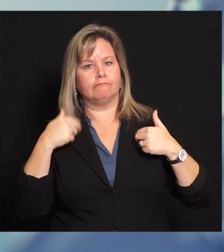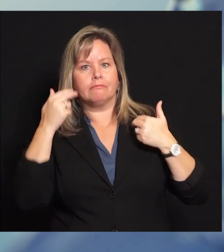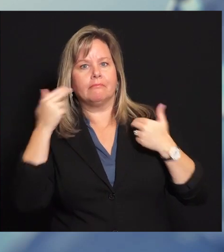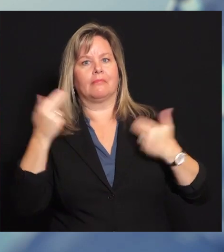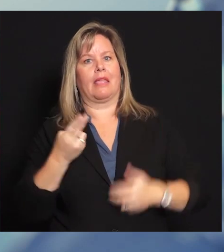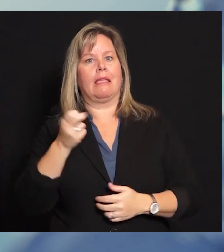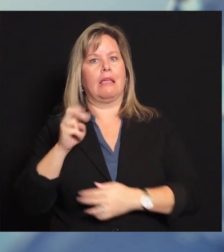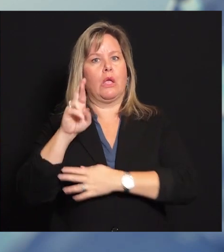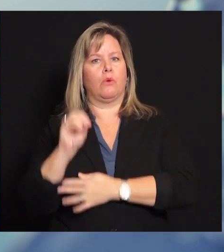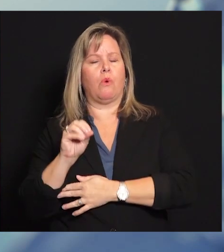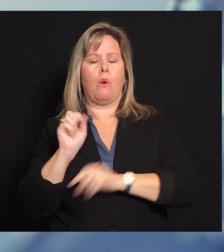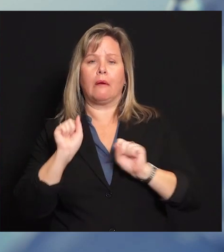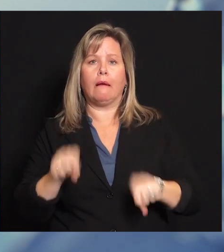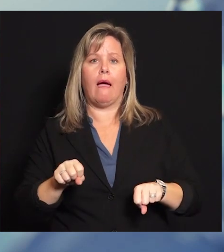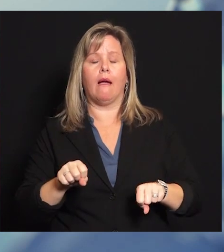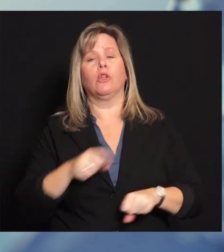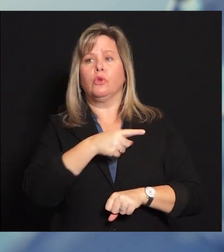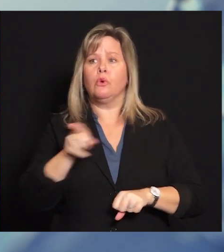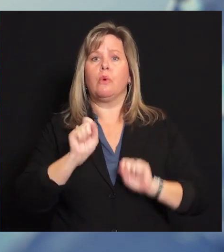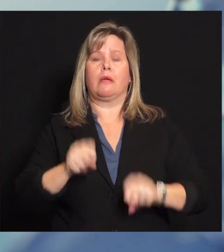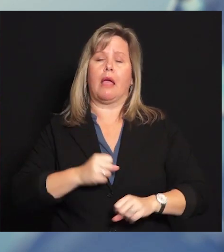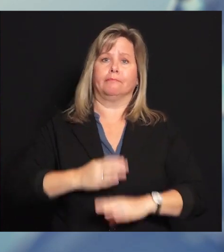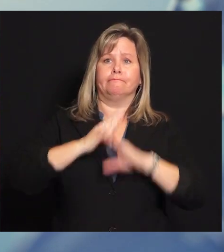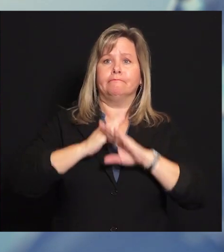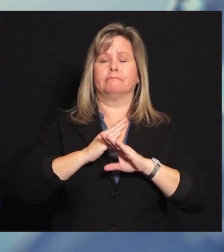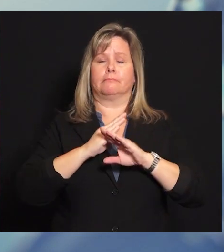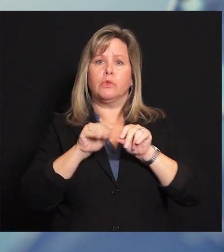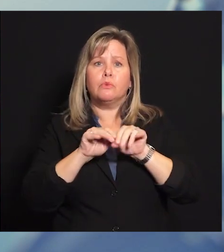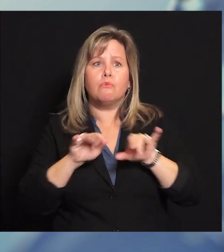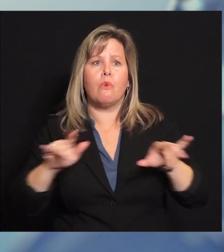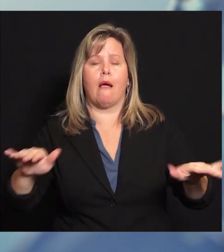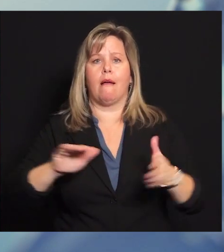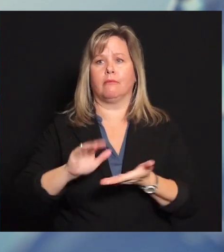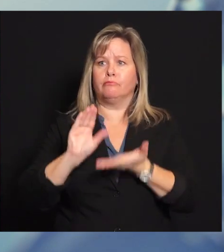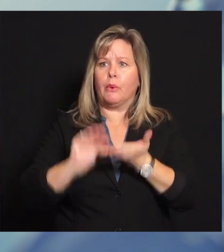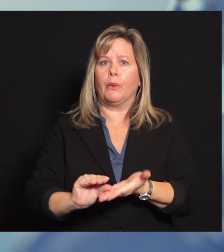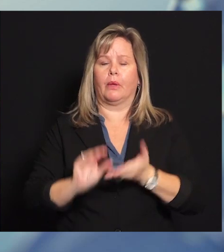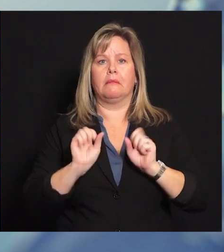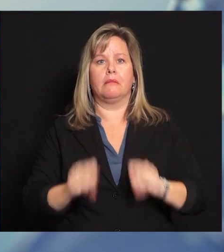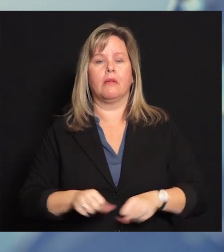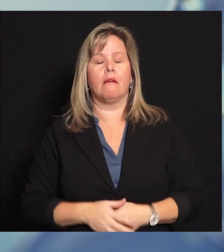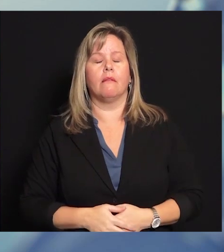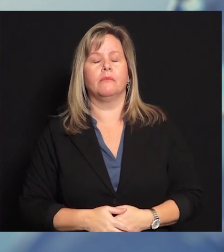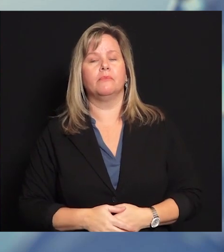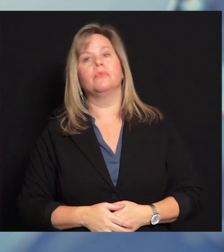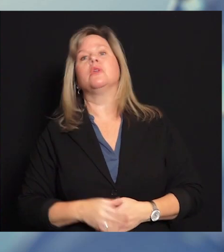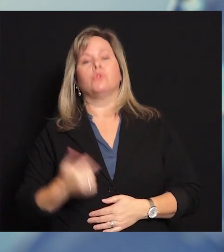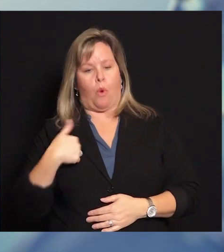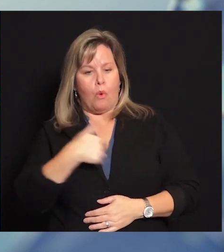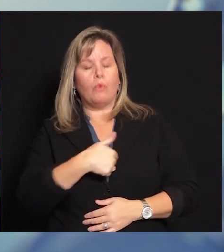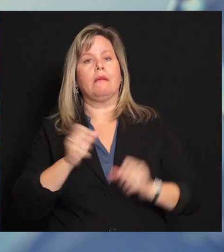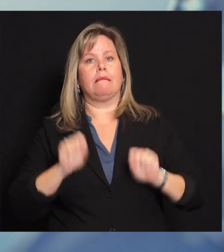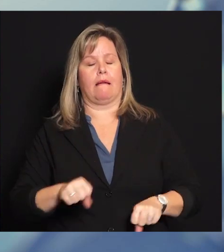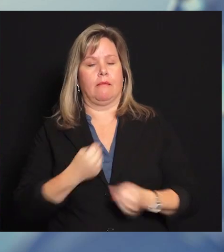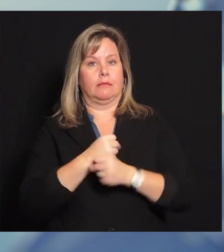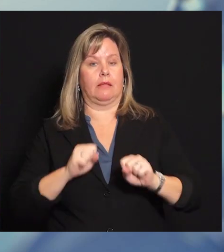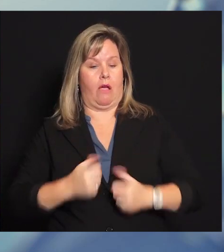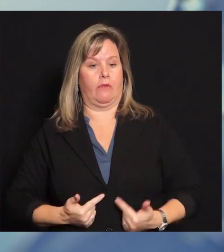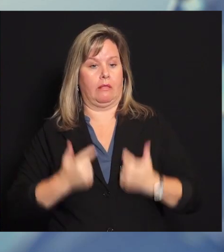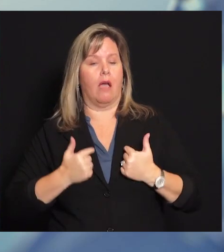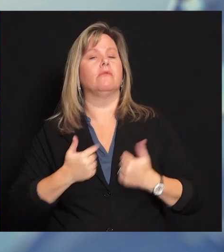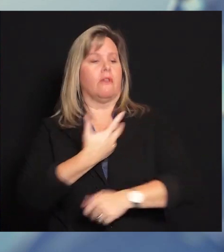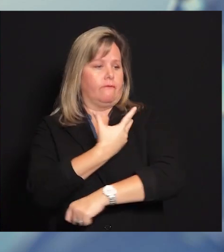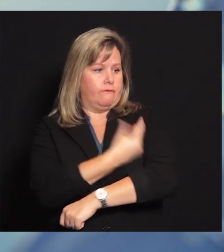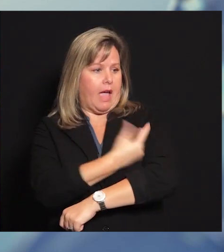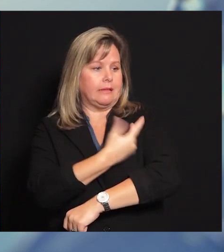to spread. We need your help to save lives and livelihoods. And yes, vaccine is on the way very soon.